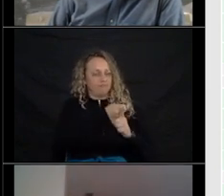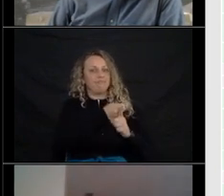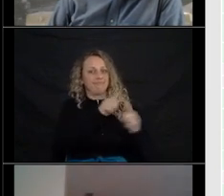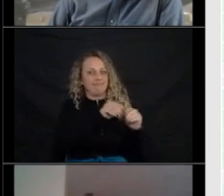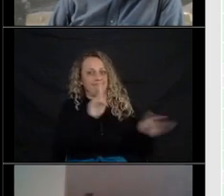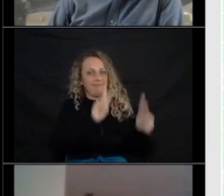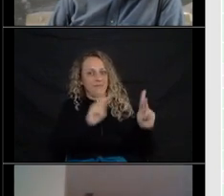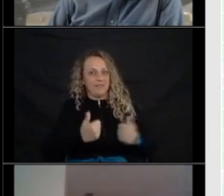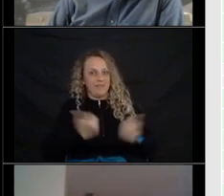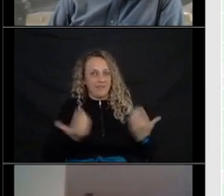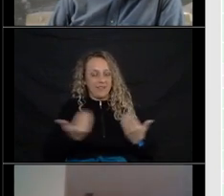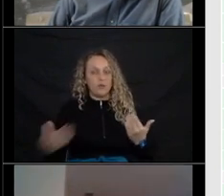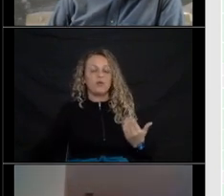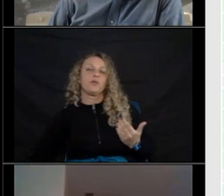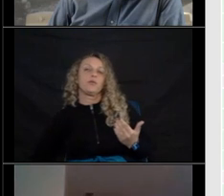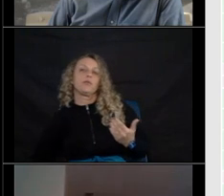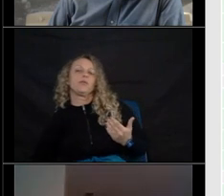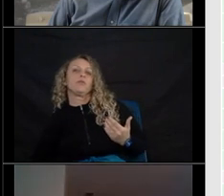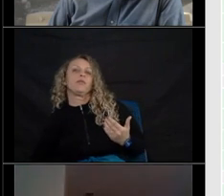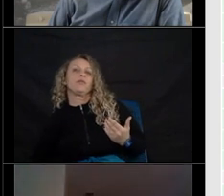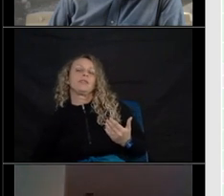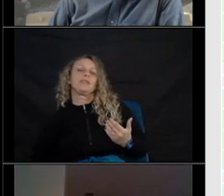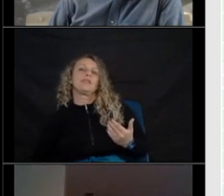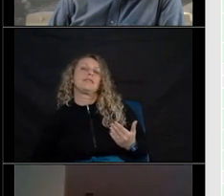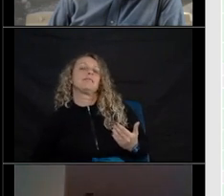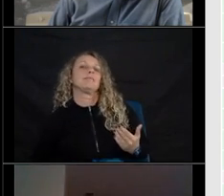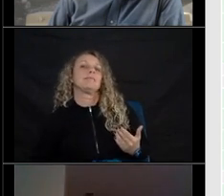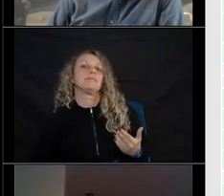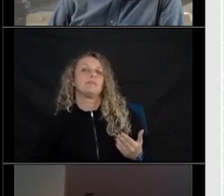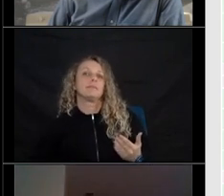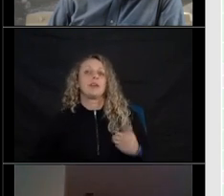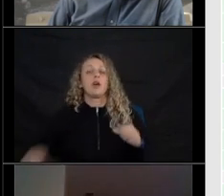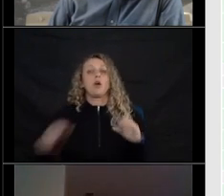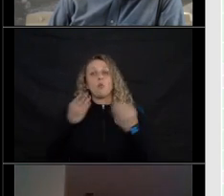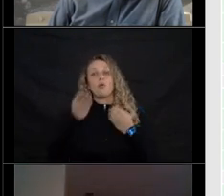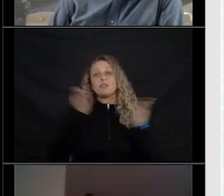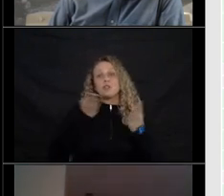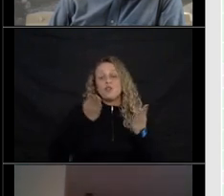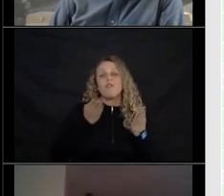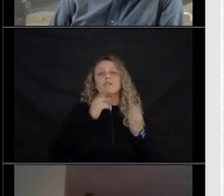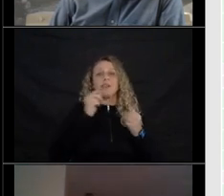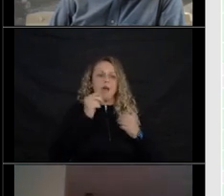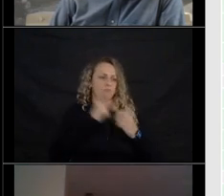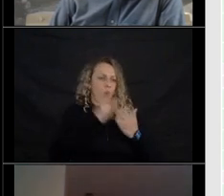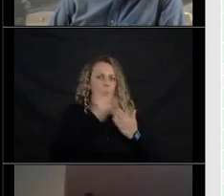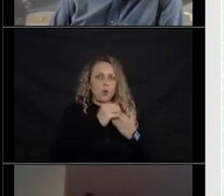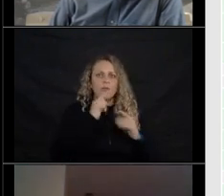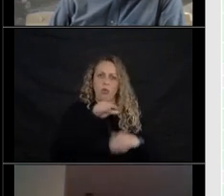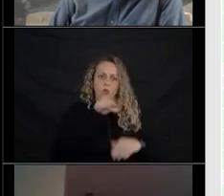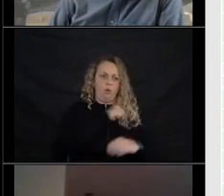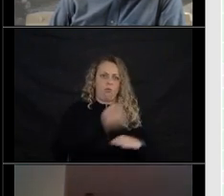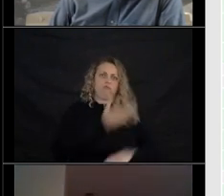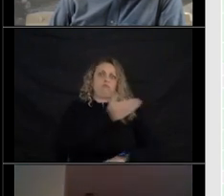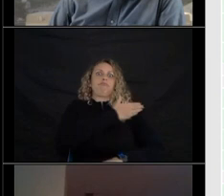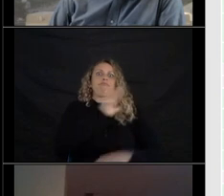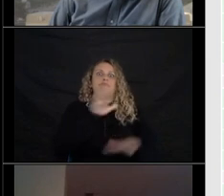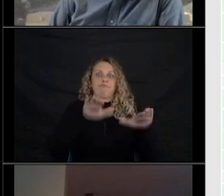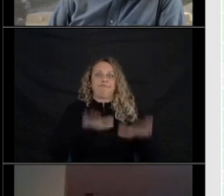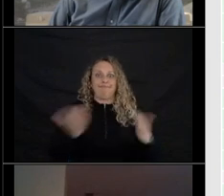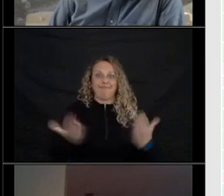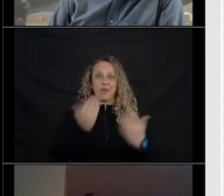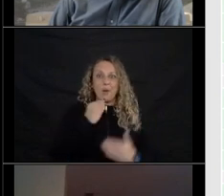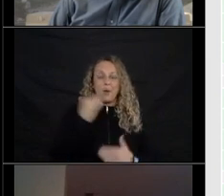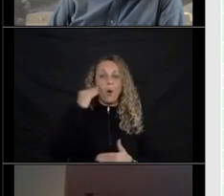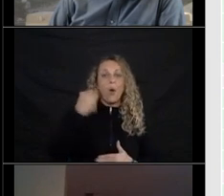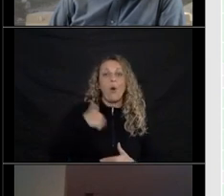residents. And whereas municipal government provides services and programs that enhance the quality of life for residents, making their city their home. And whereas